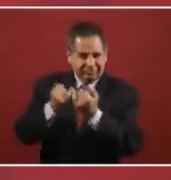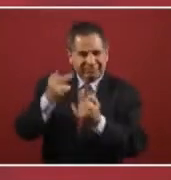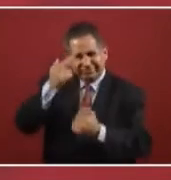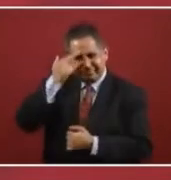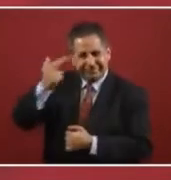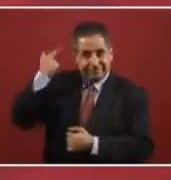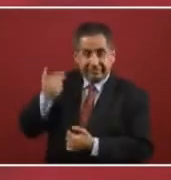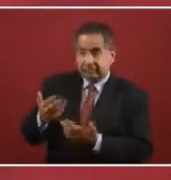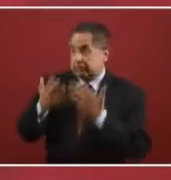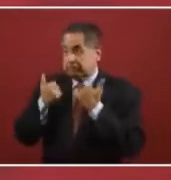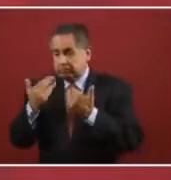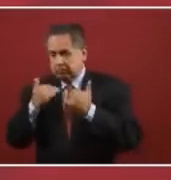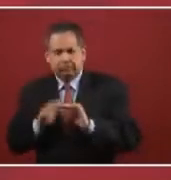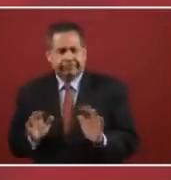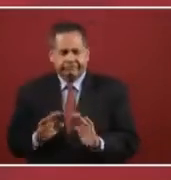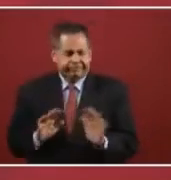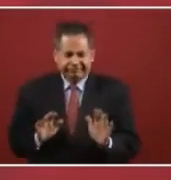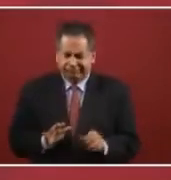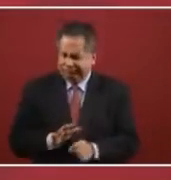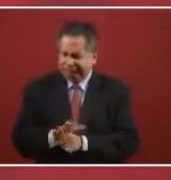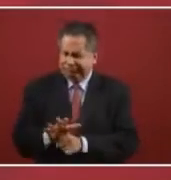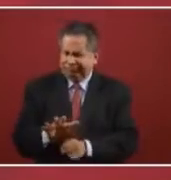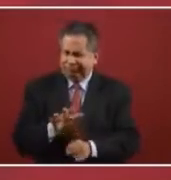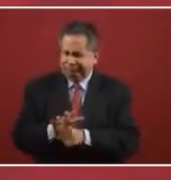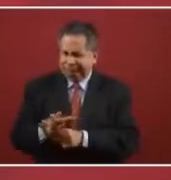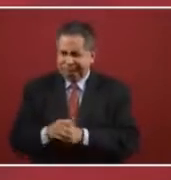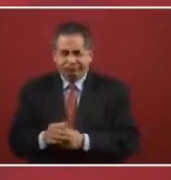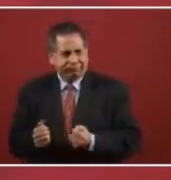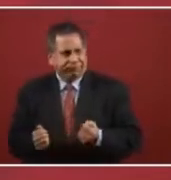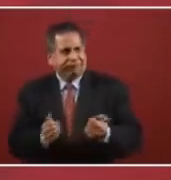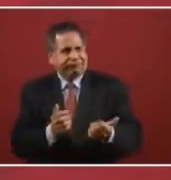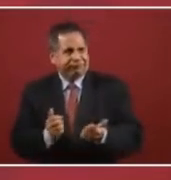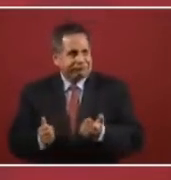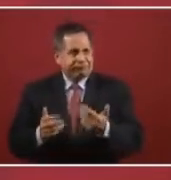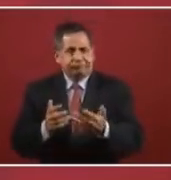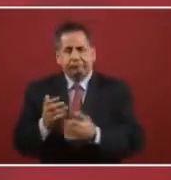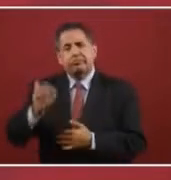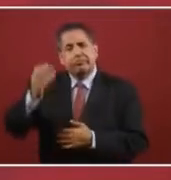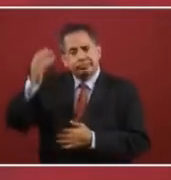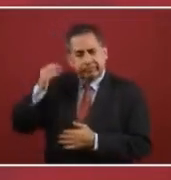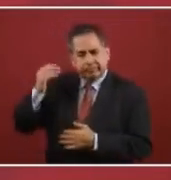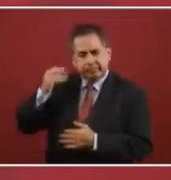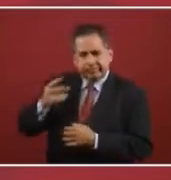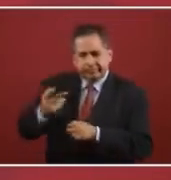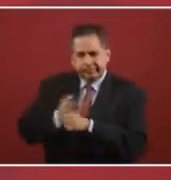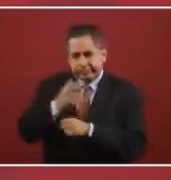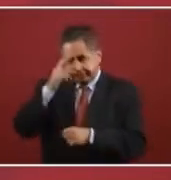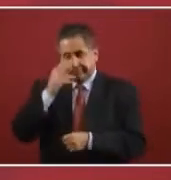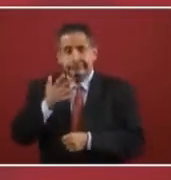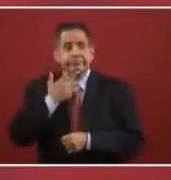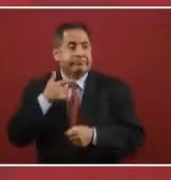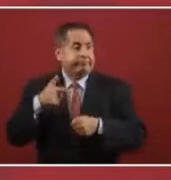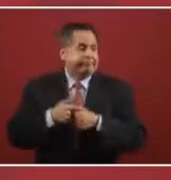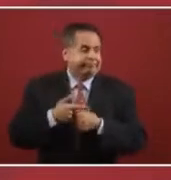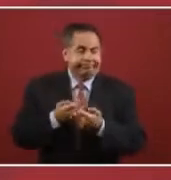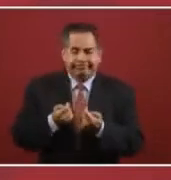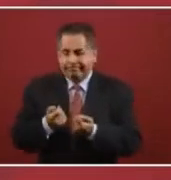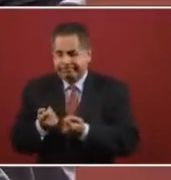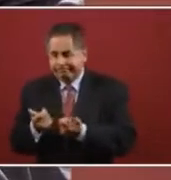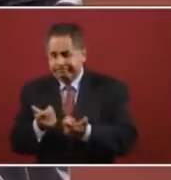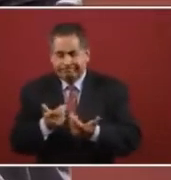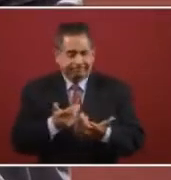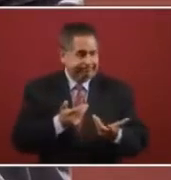not let it happen again. Este, lo que sucedió, what happened before? De que nos quedamos, that we were